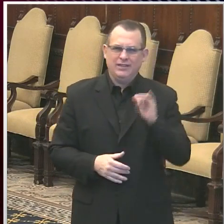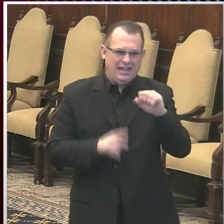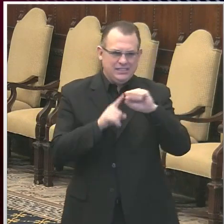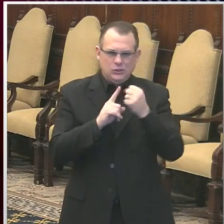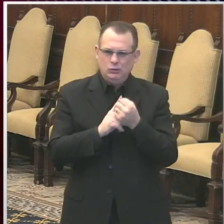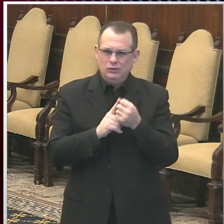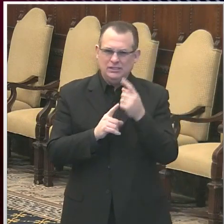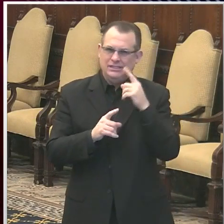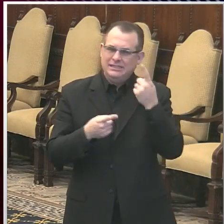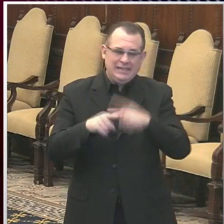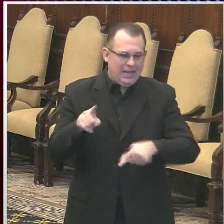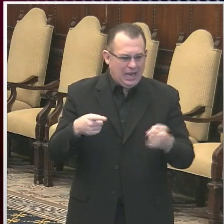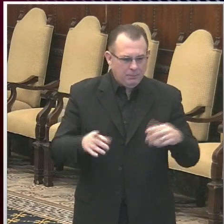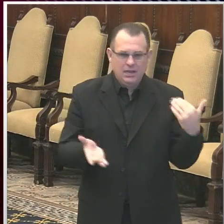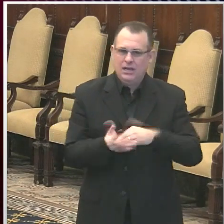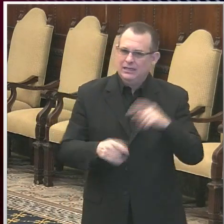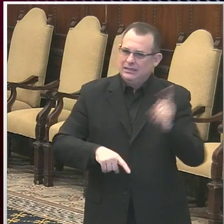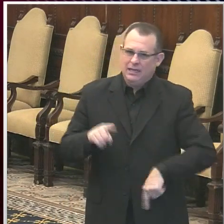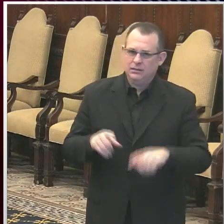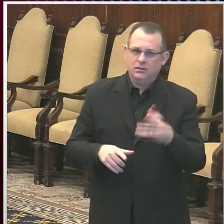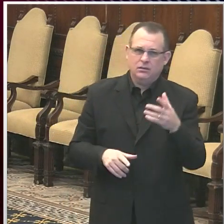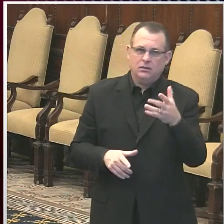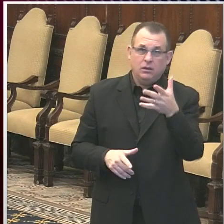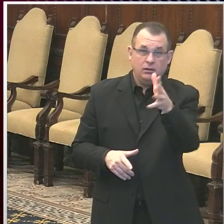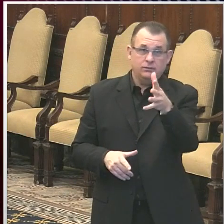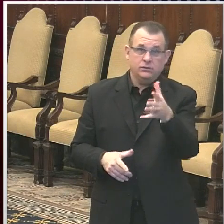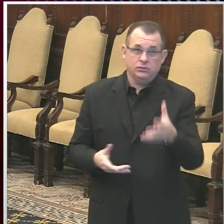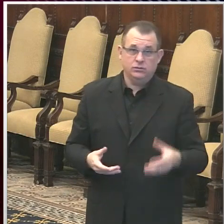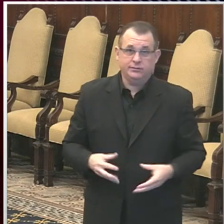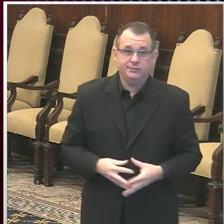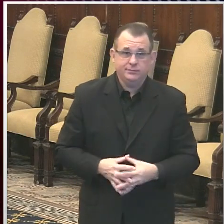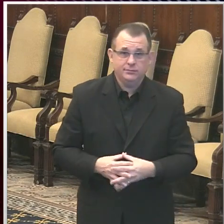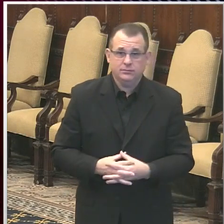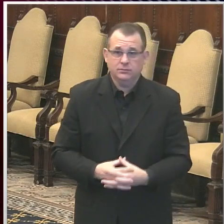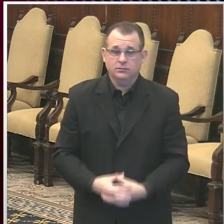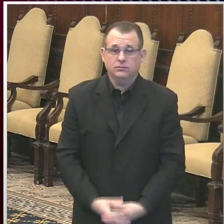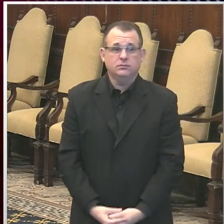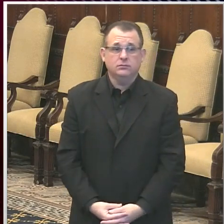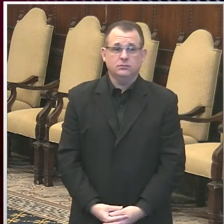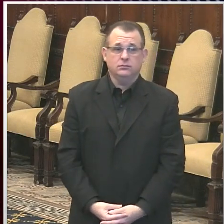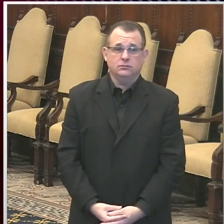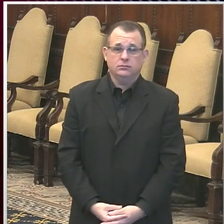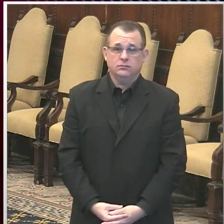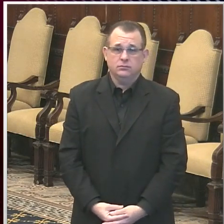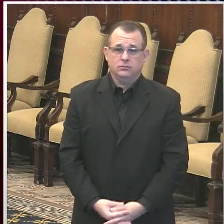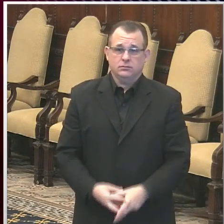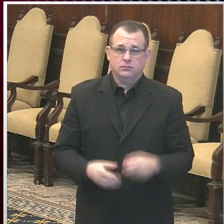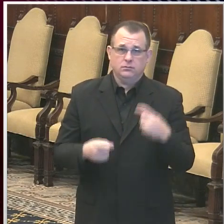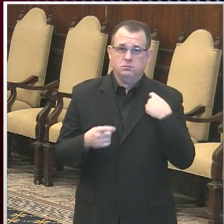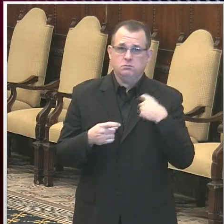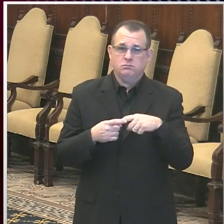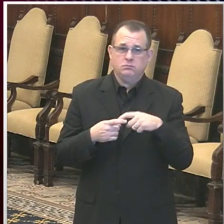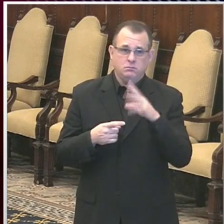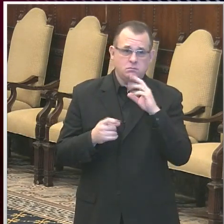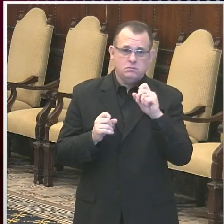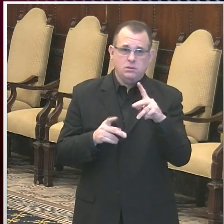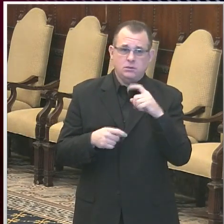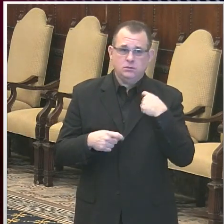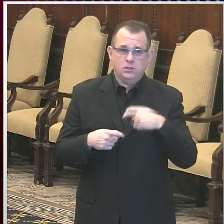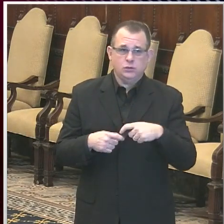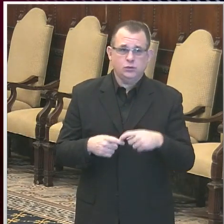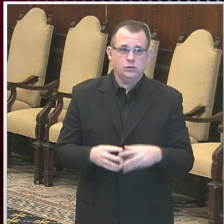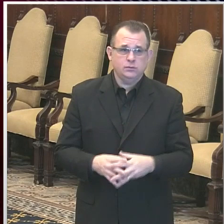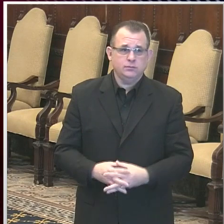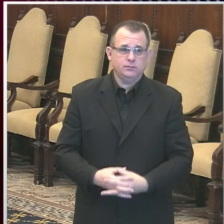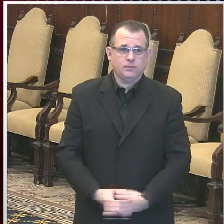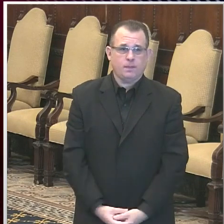again. Y esta respuesta ya la dimos. Estamos en contacto con la oficina del médico forense y también con los hospitales y el lugar donde se dio esto en